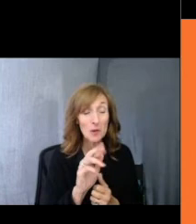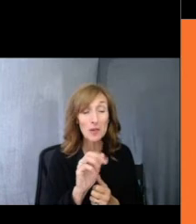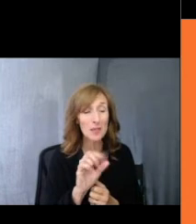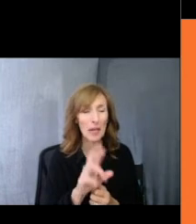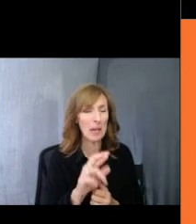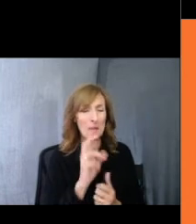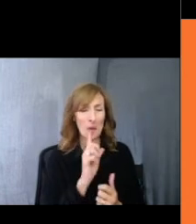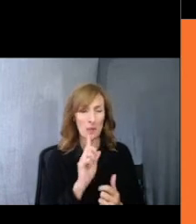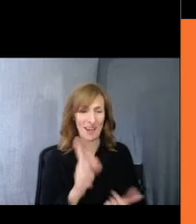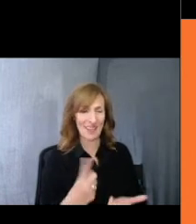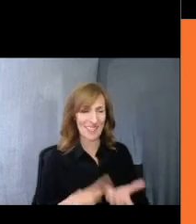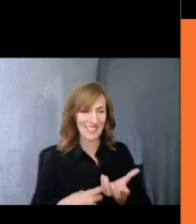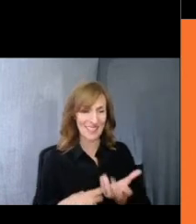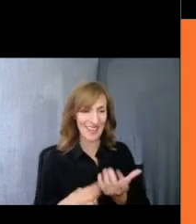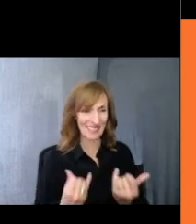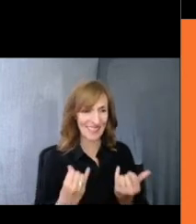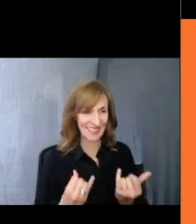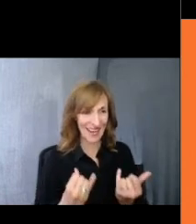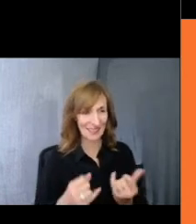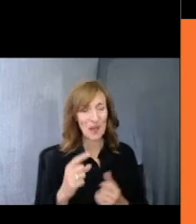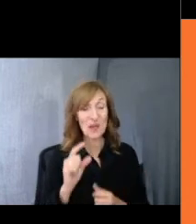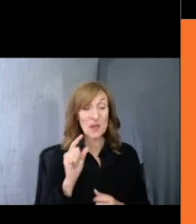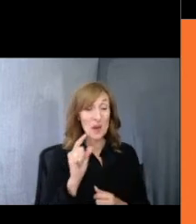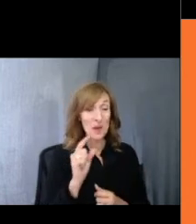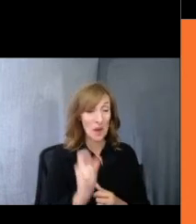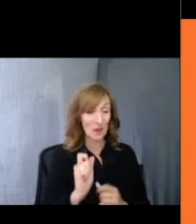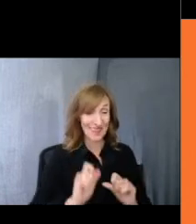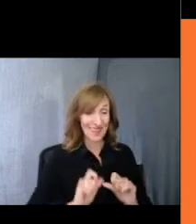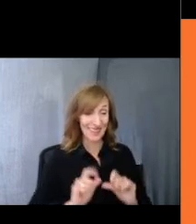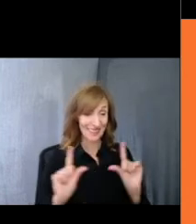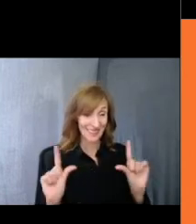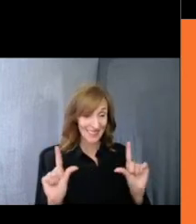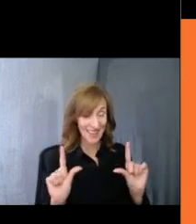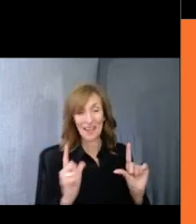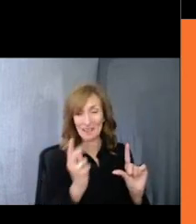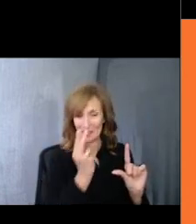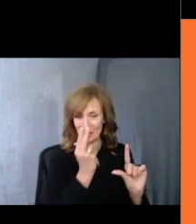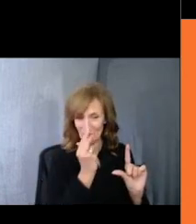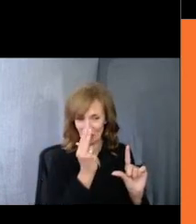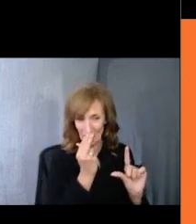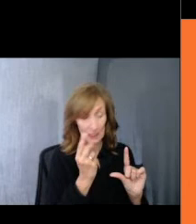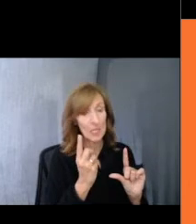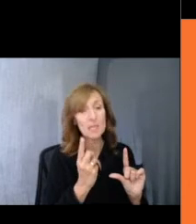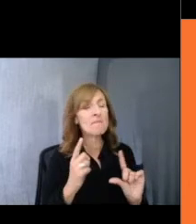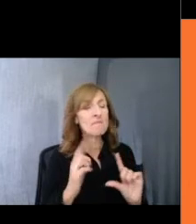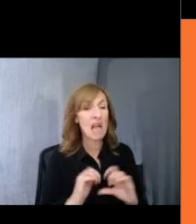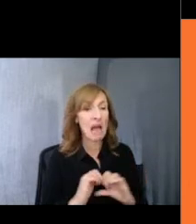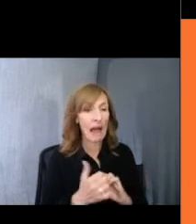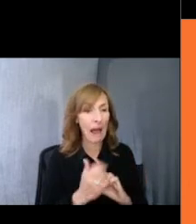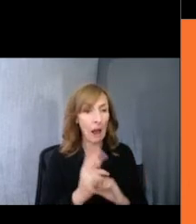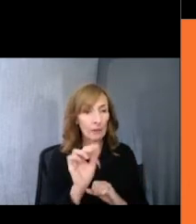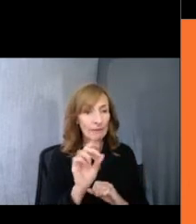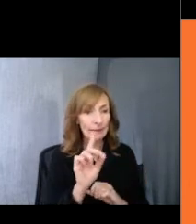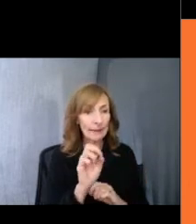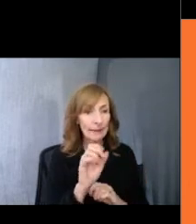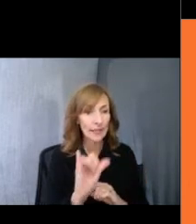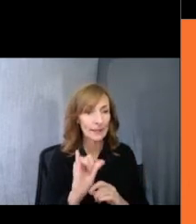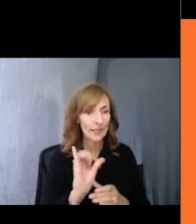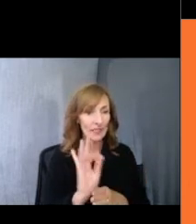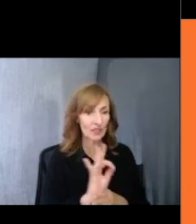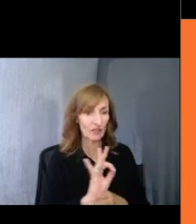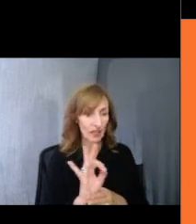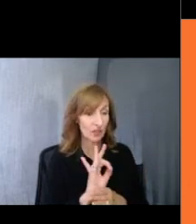So I made a funny slide here about what the kidneys do. And I think a lot of us know some of the functions